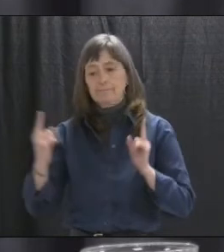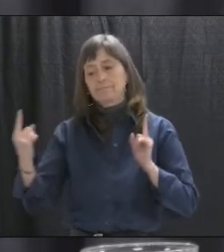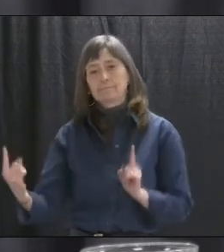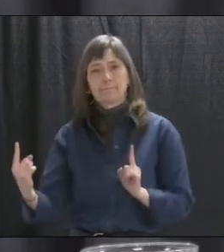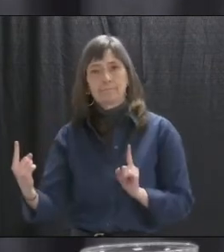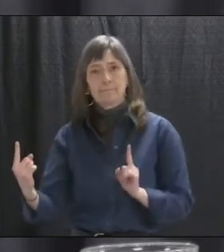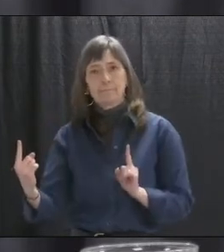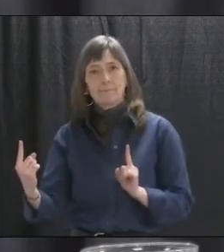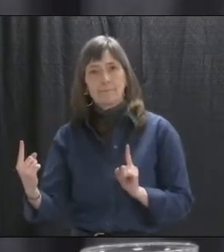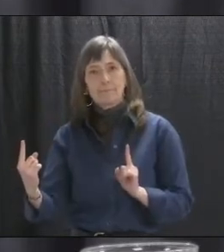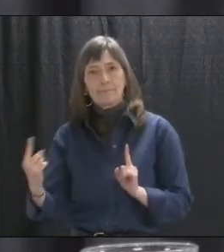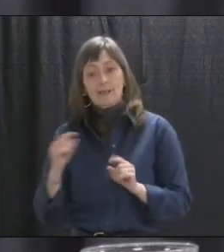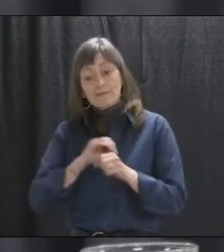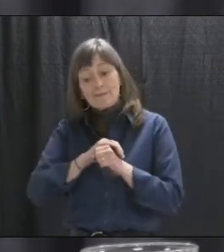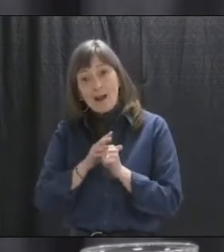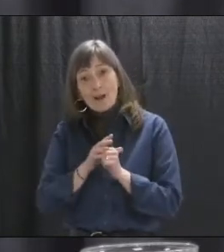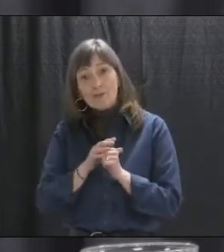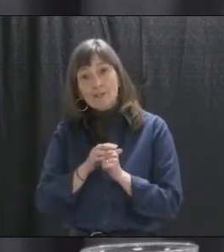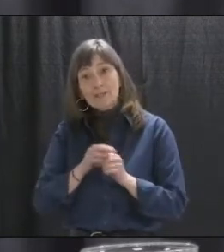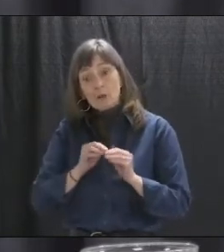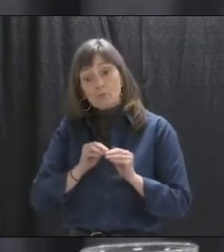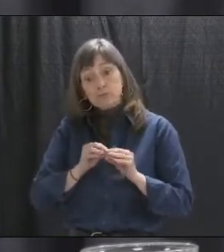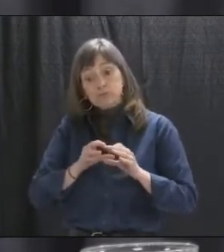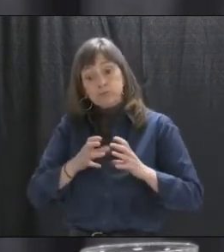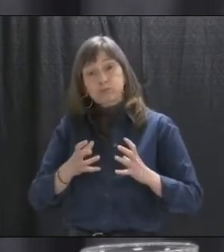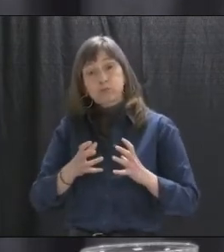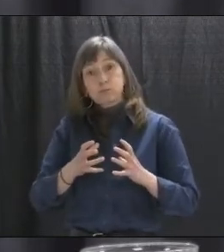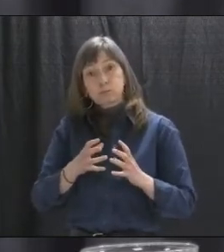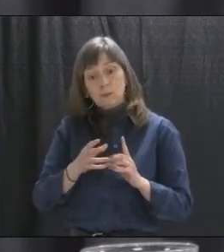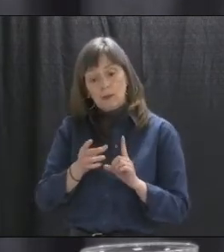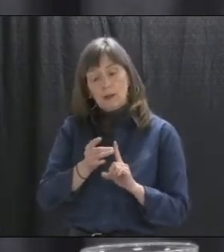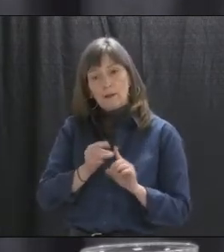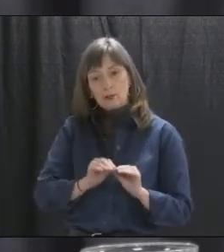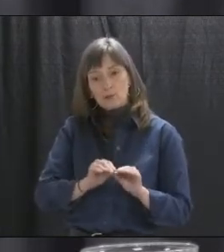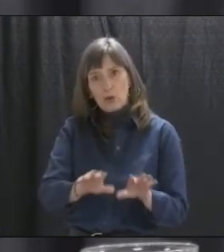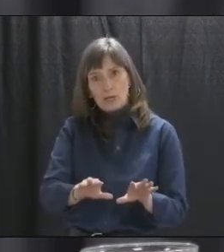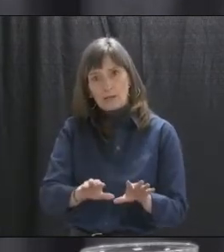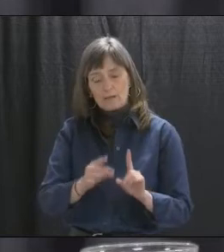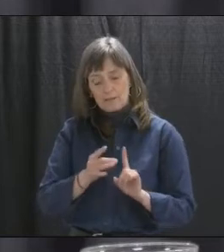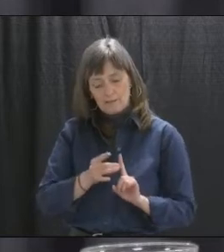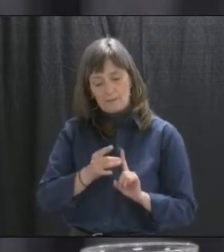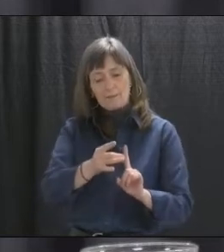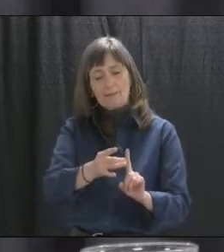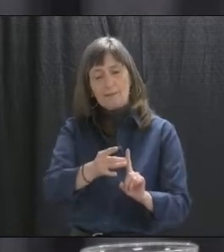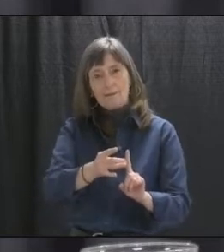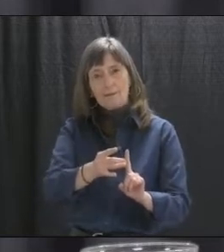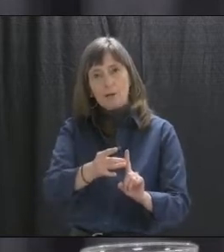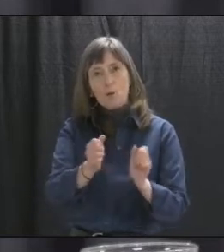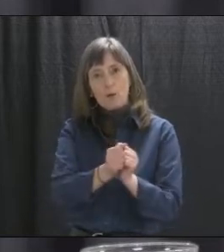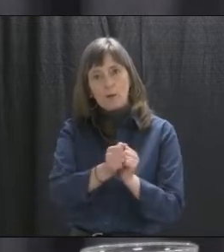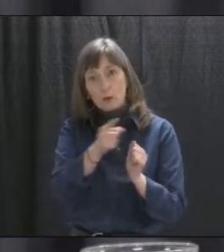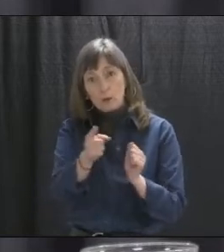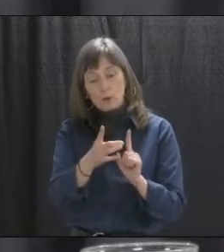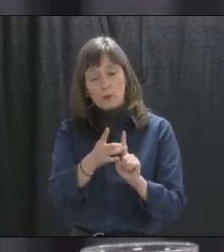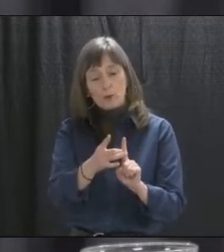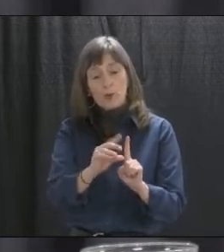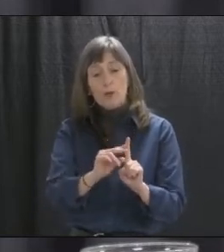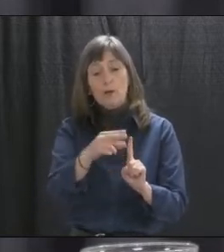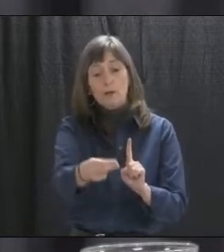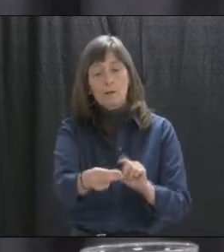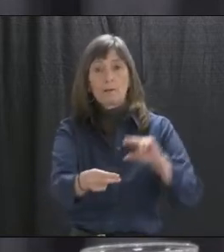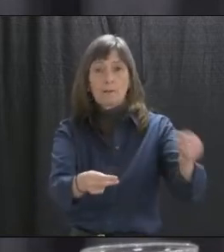virus reproduces is if it spreads, and the only way it spreads is if we move. So regardless of what the